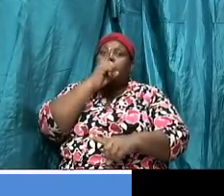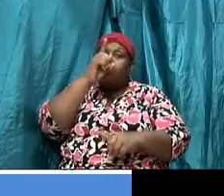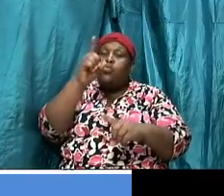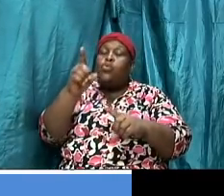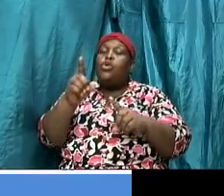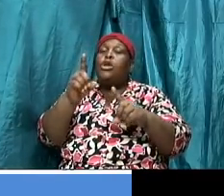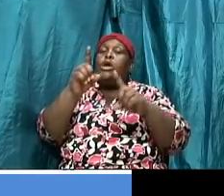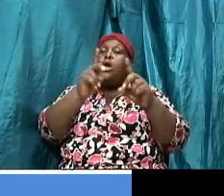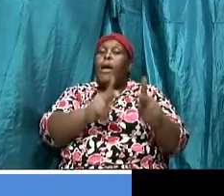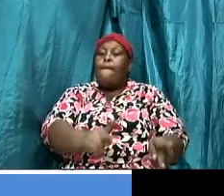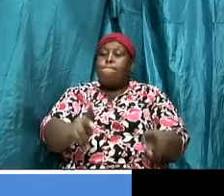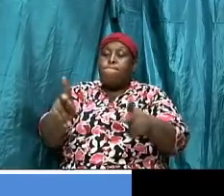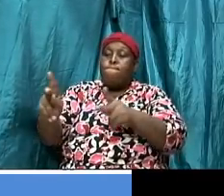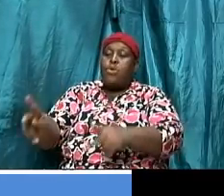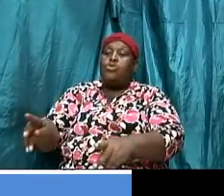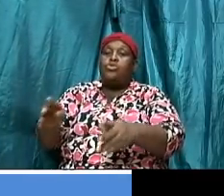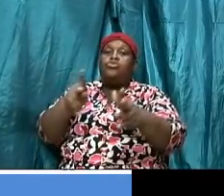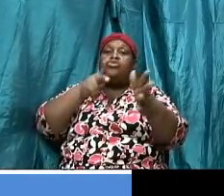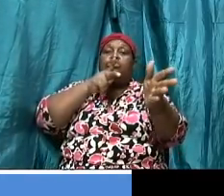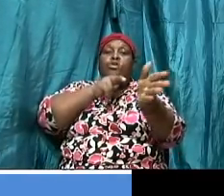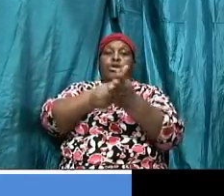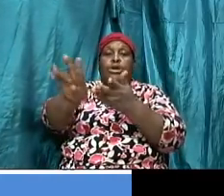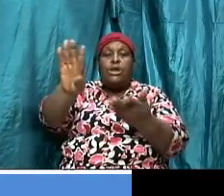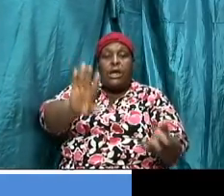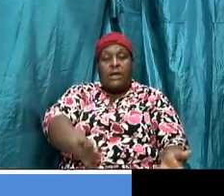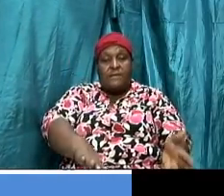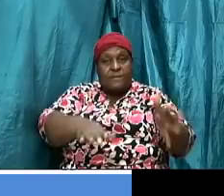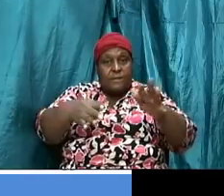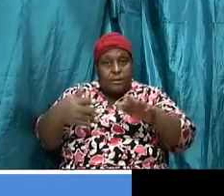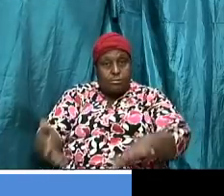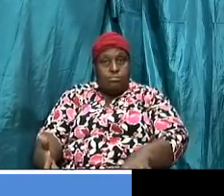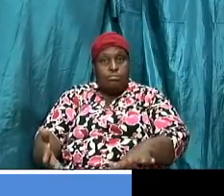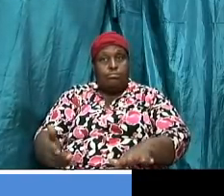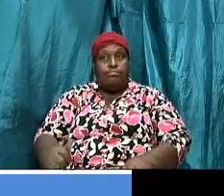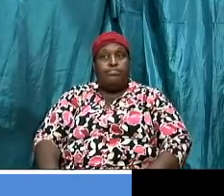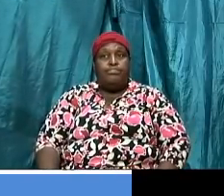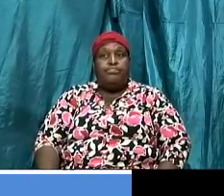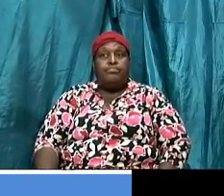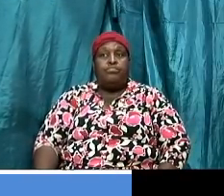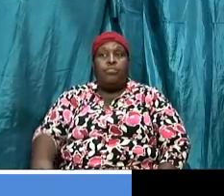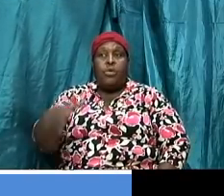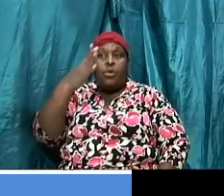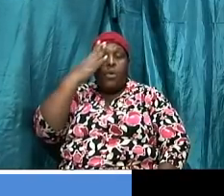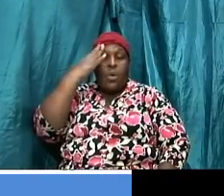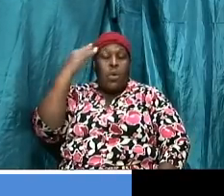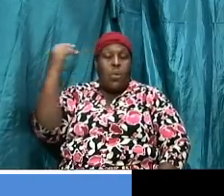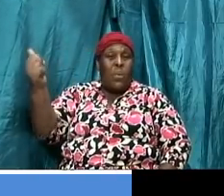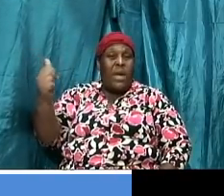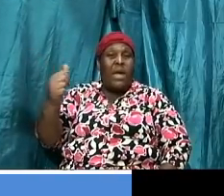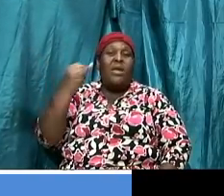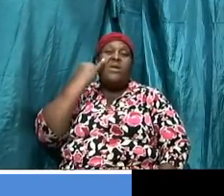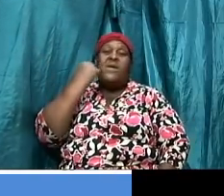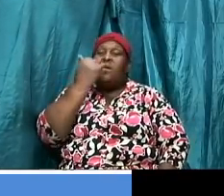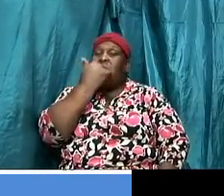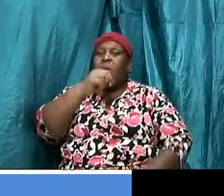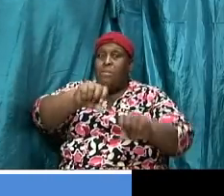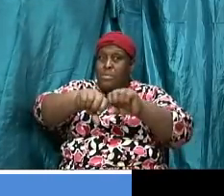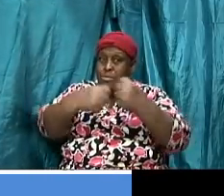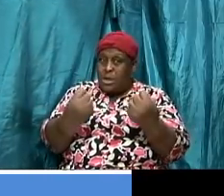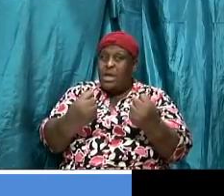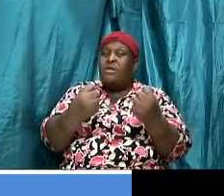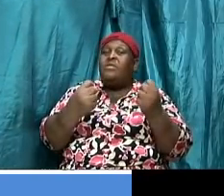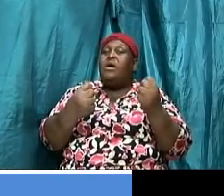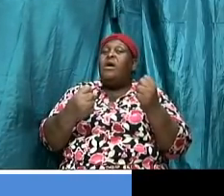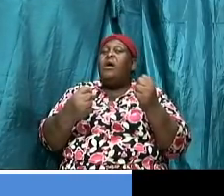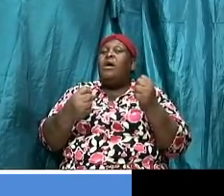put to death. You know why? Because when Israel broke the Sabbath, what they